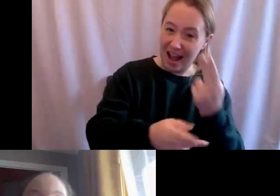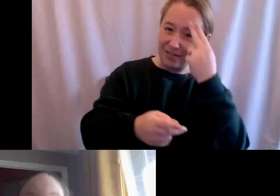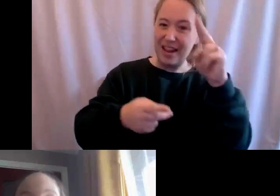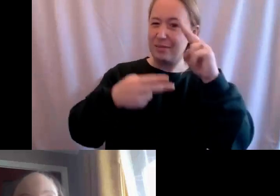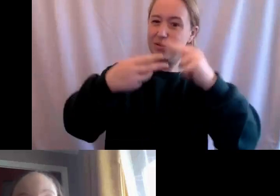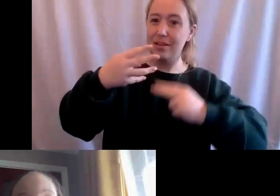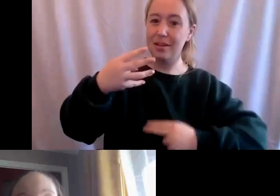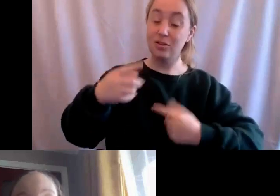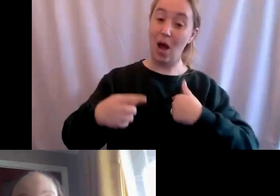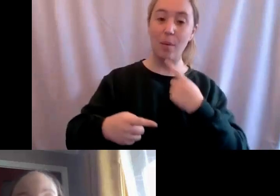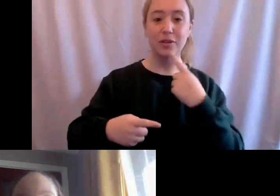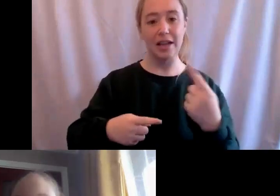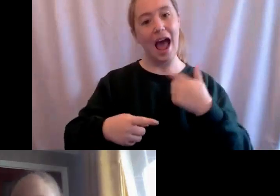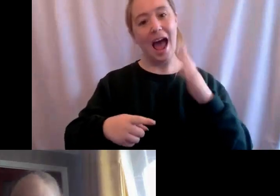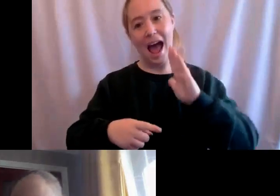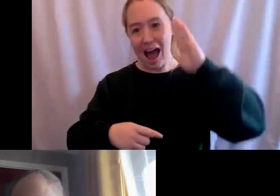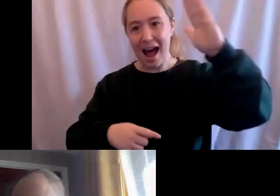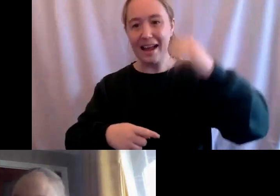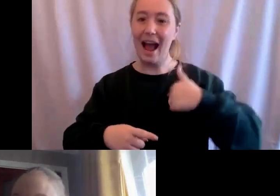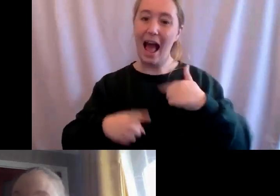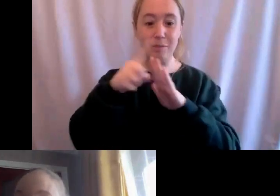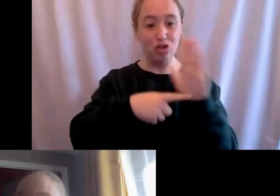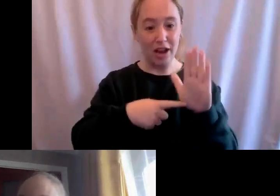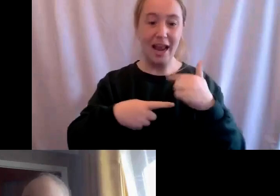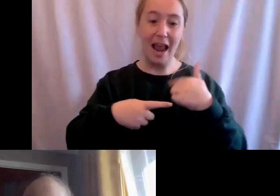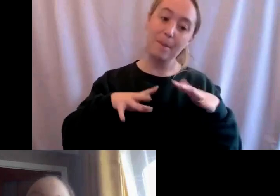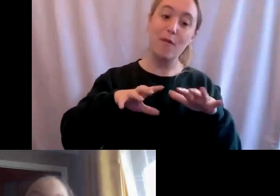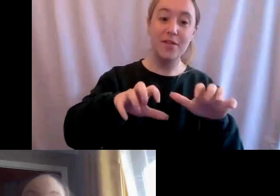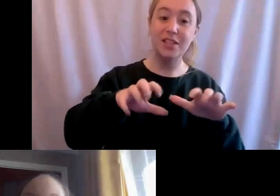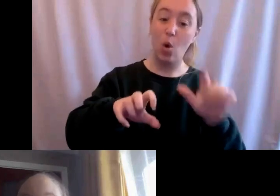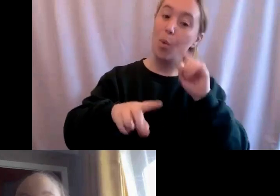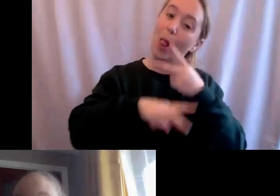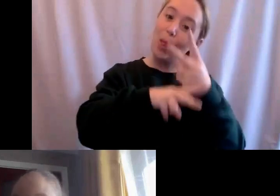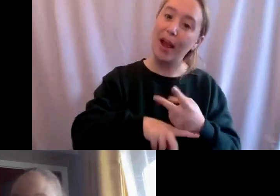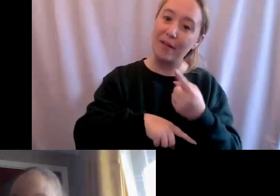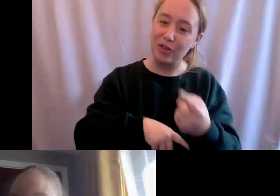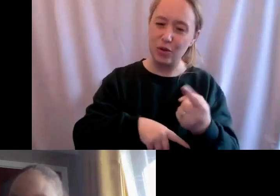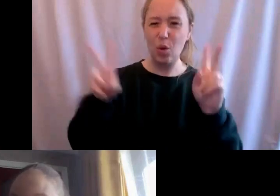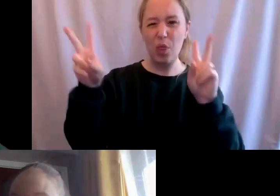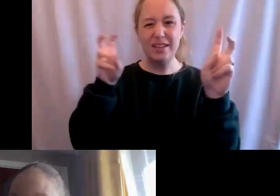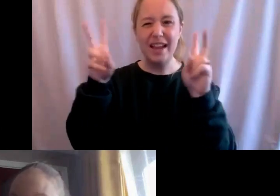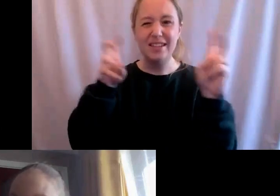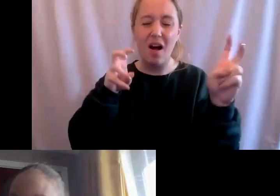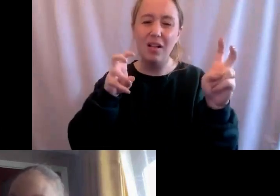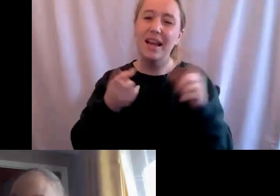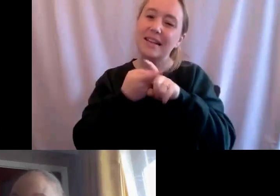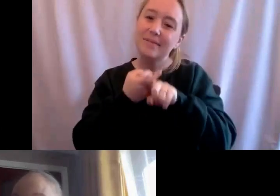I'm Jenny, I'm your physio who'll be looking after you. And this title just depends on their additional